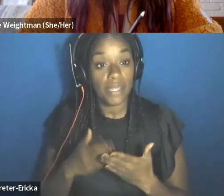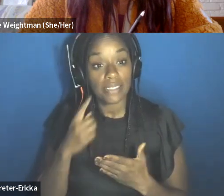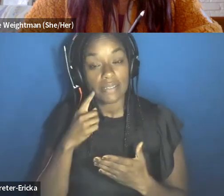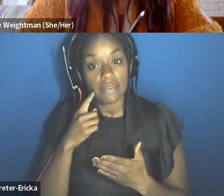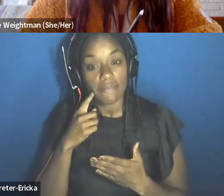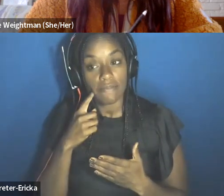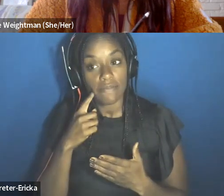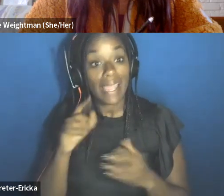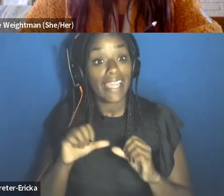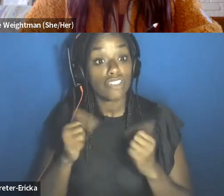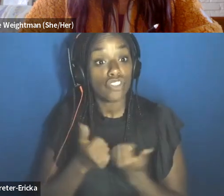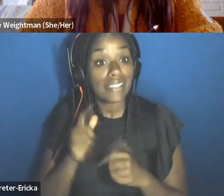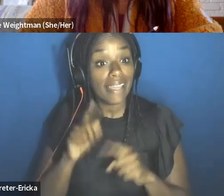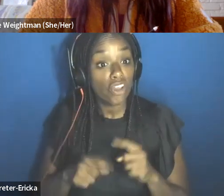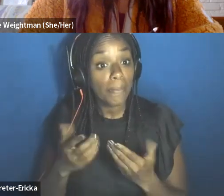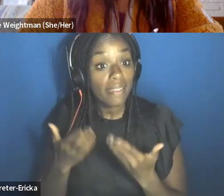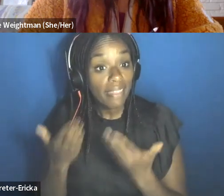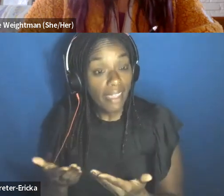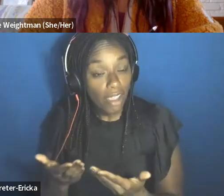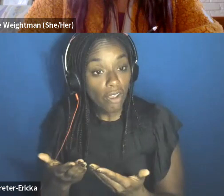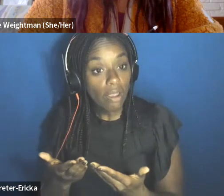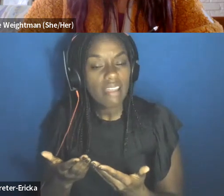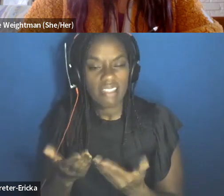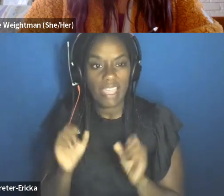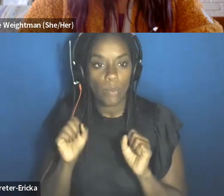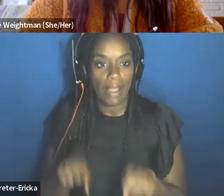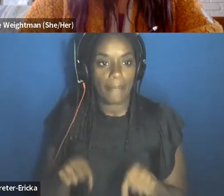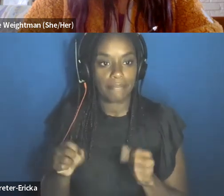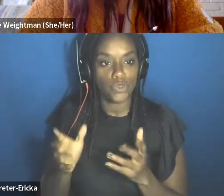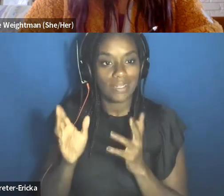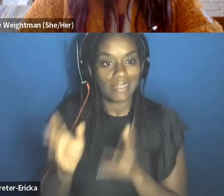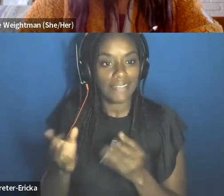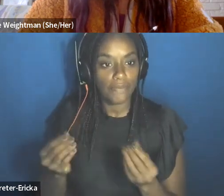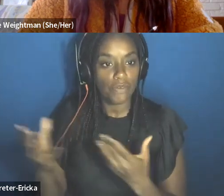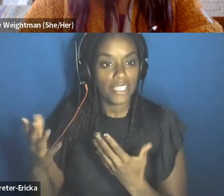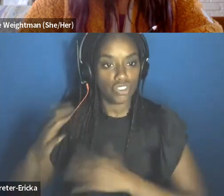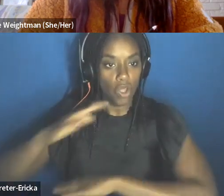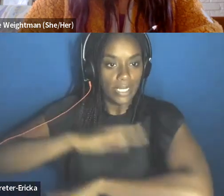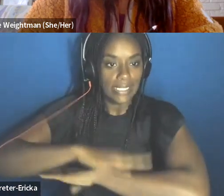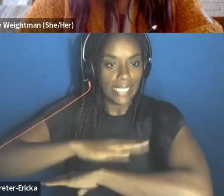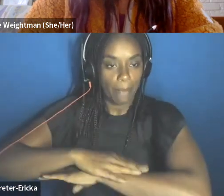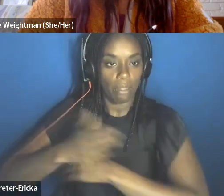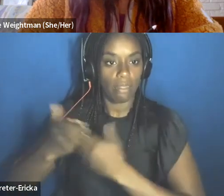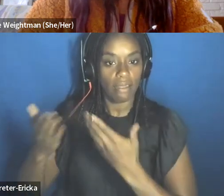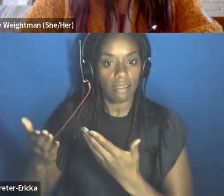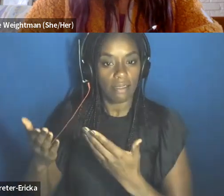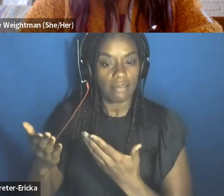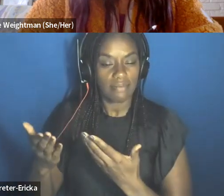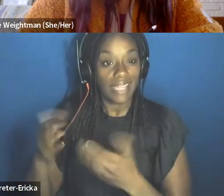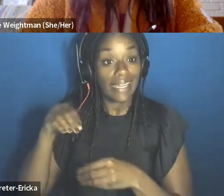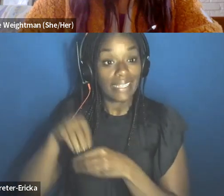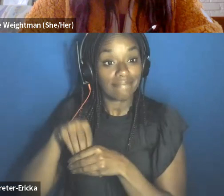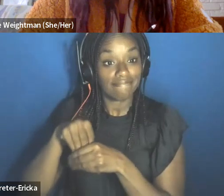that couldn't be there. They could leave their information on a table and then a question